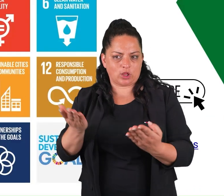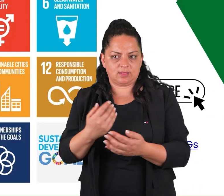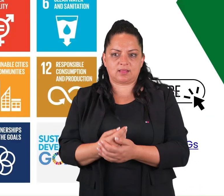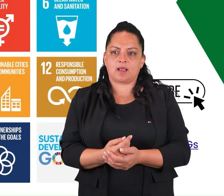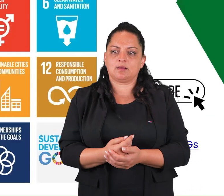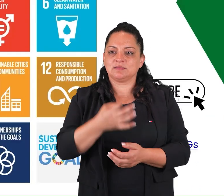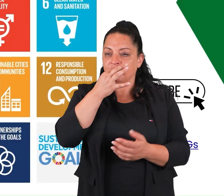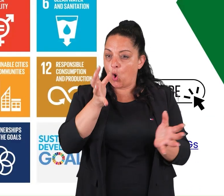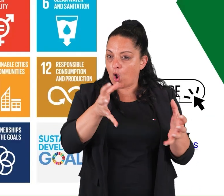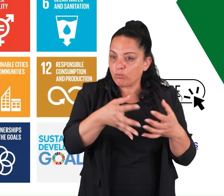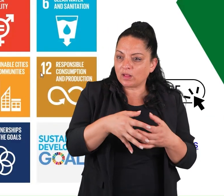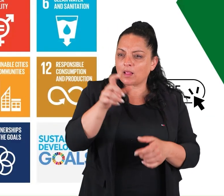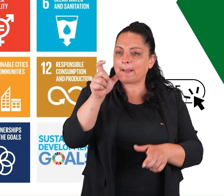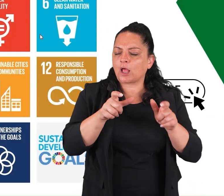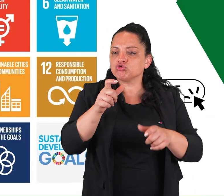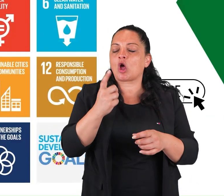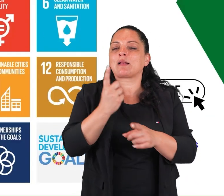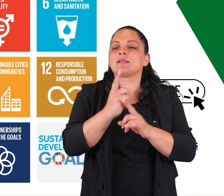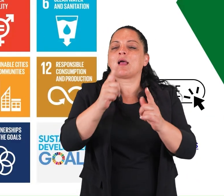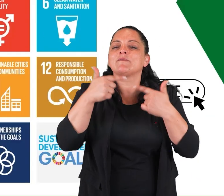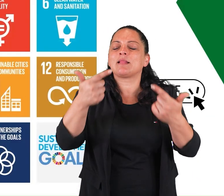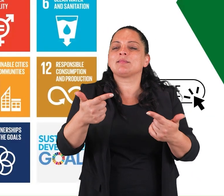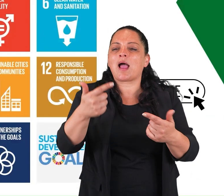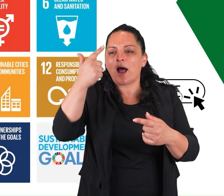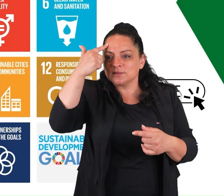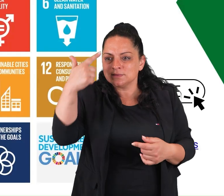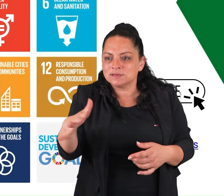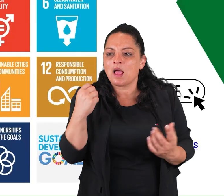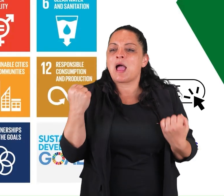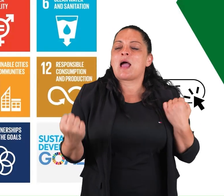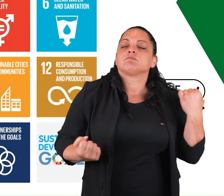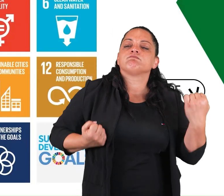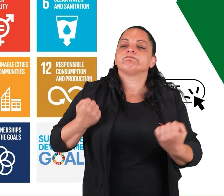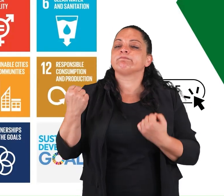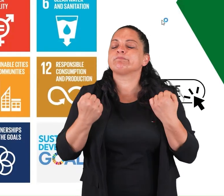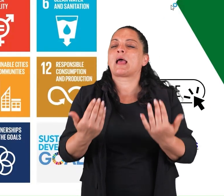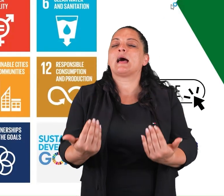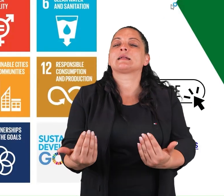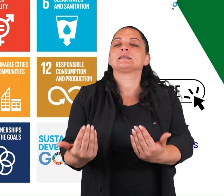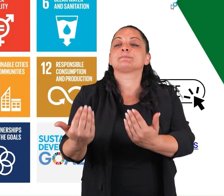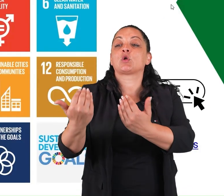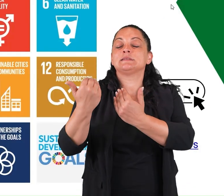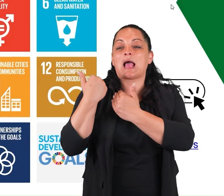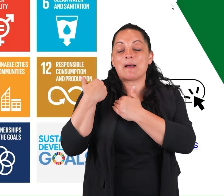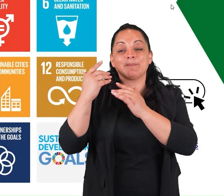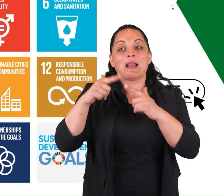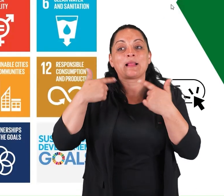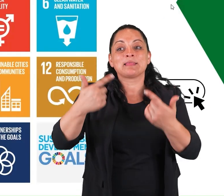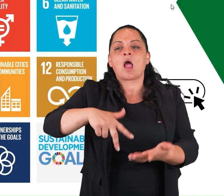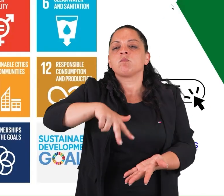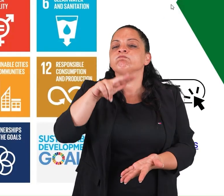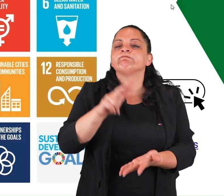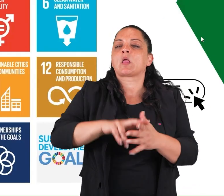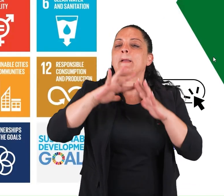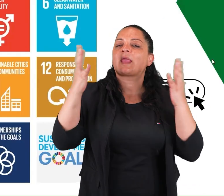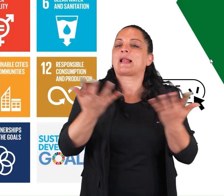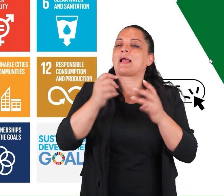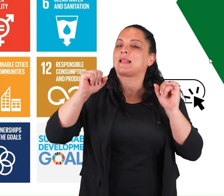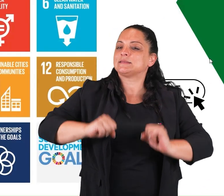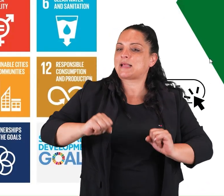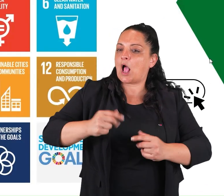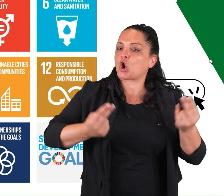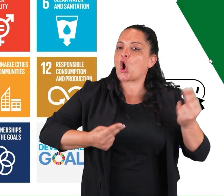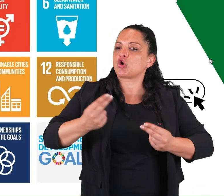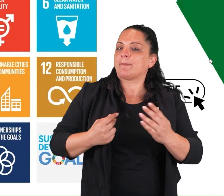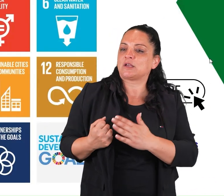countries, communities, and individuals to act responsibly, ensuring a healthy planet, fair societies, and sustainable economies.